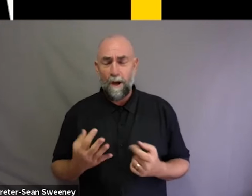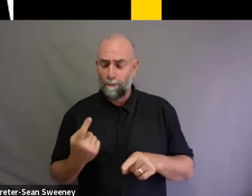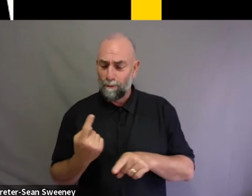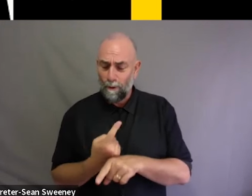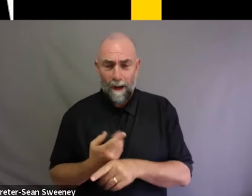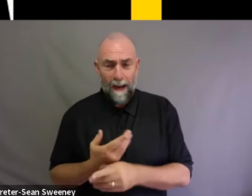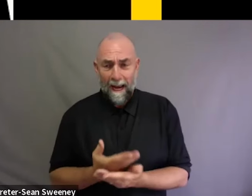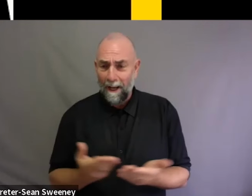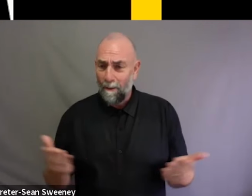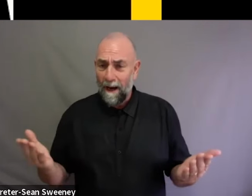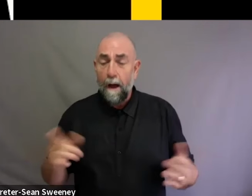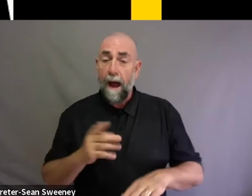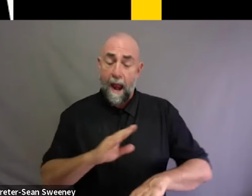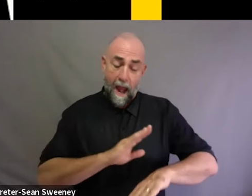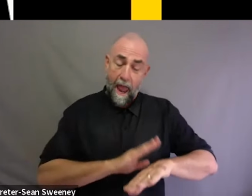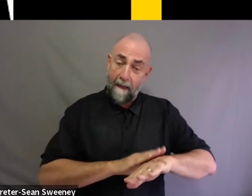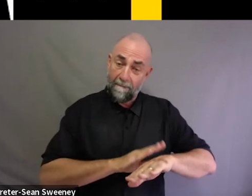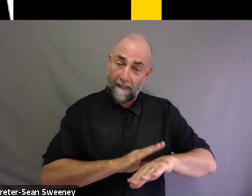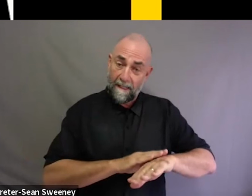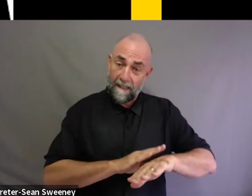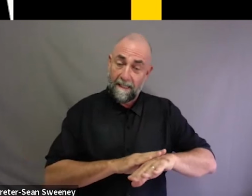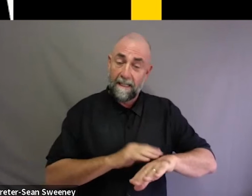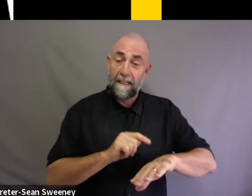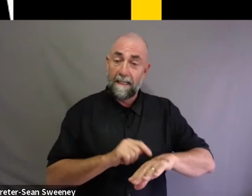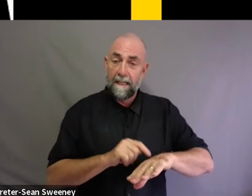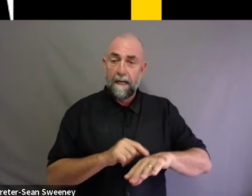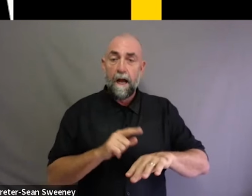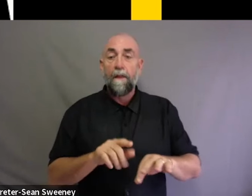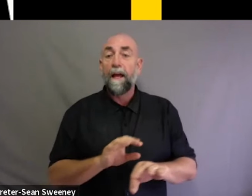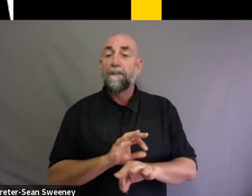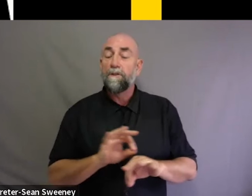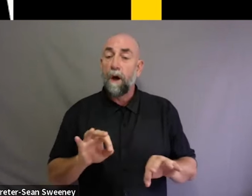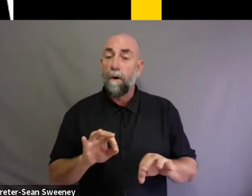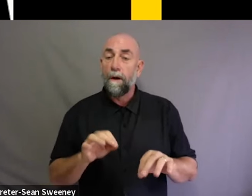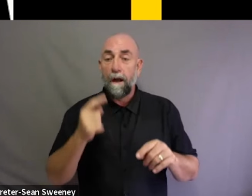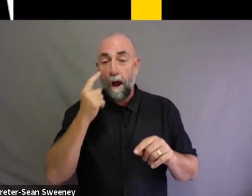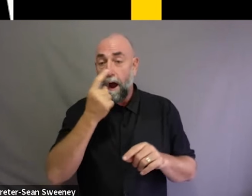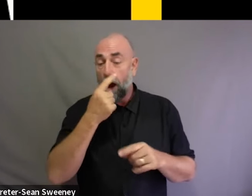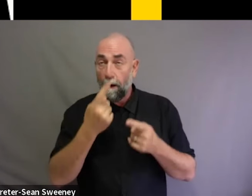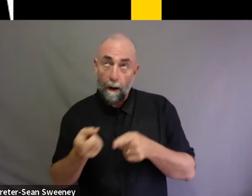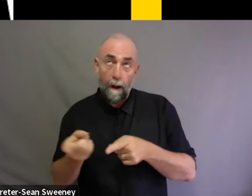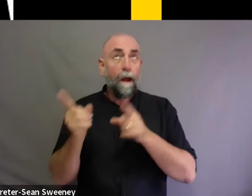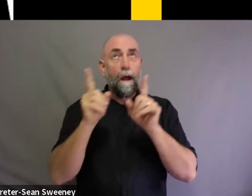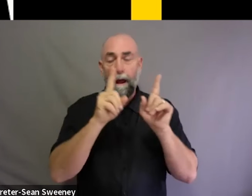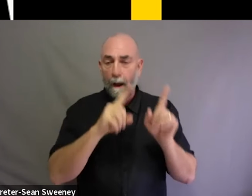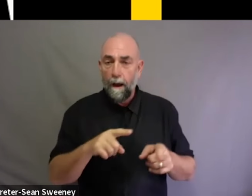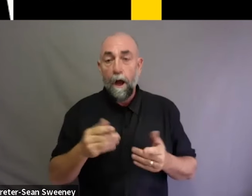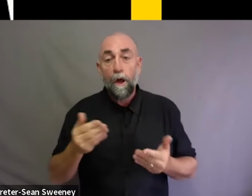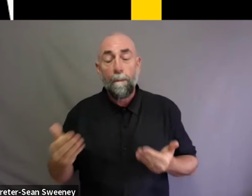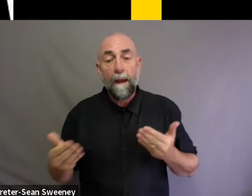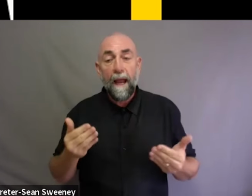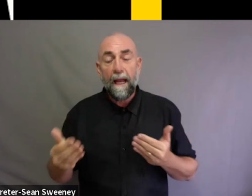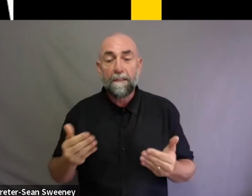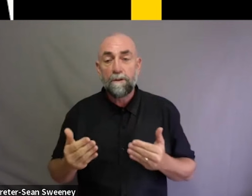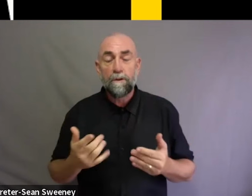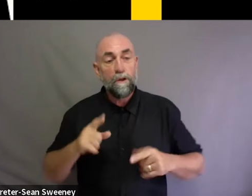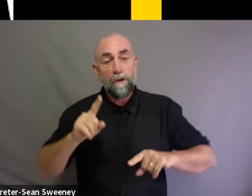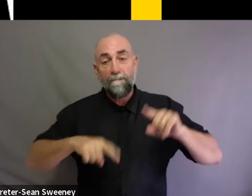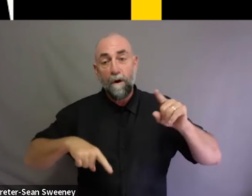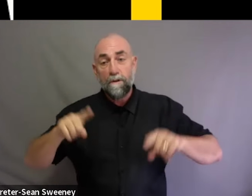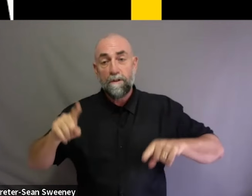left-handedness doesn't get the same instant eye roll that the classic diversity criteria achieve